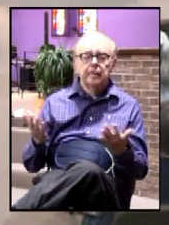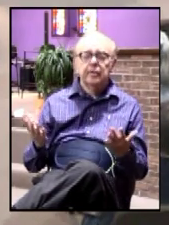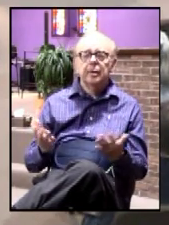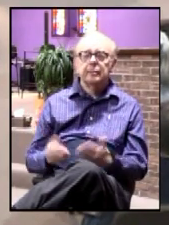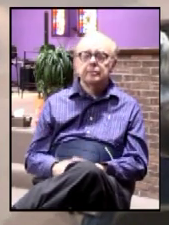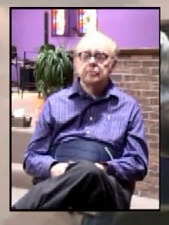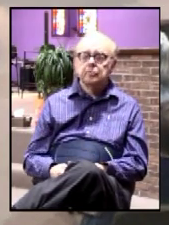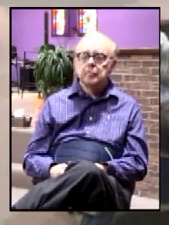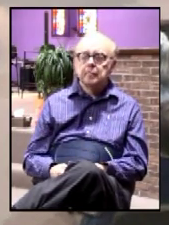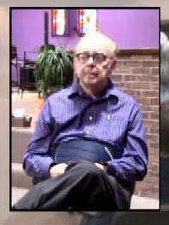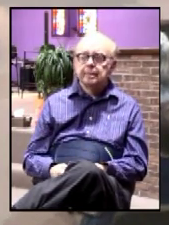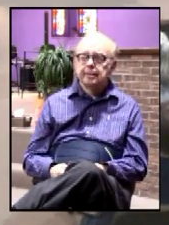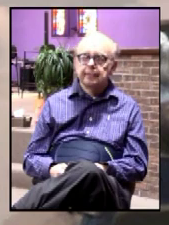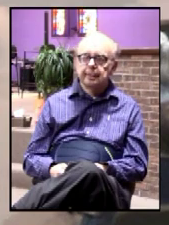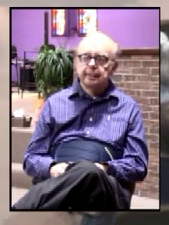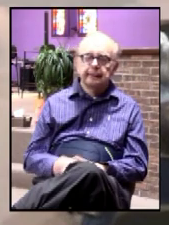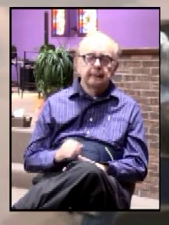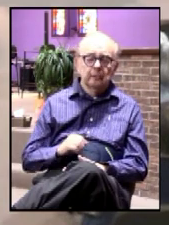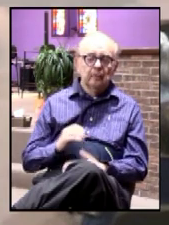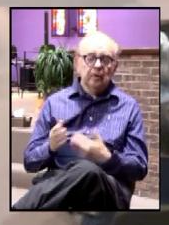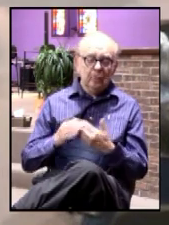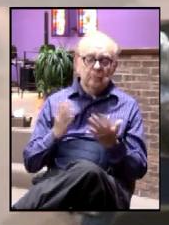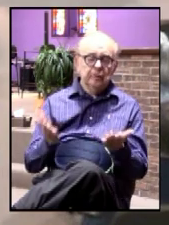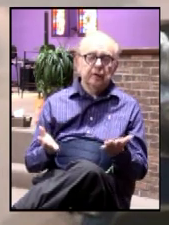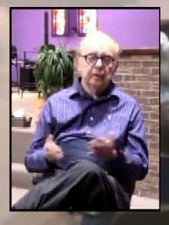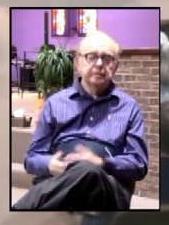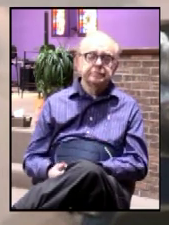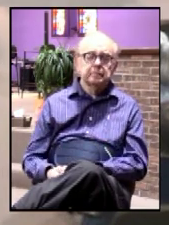everything. It's almost here.